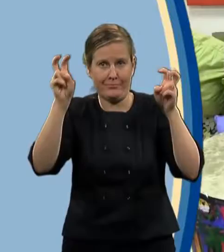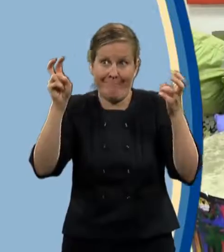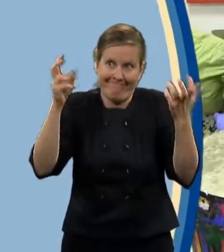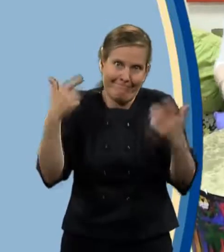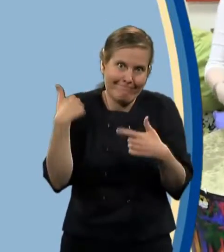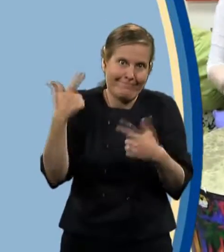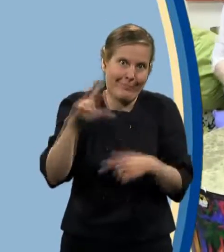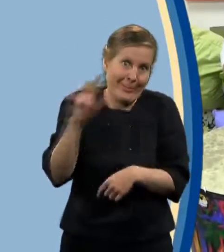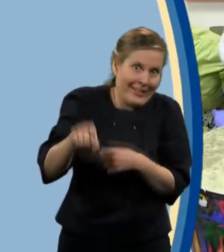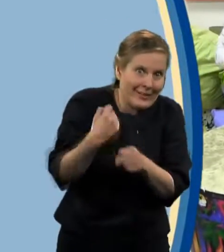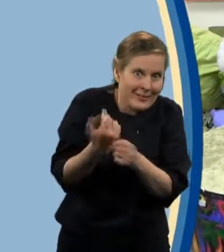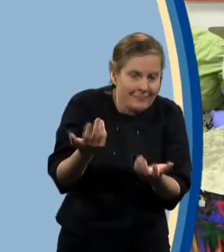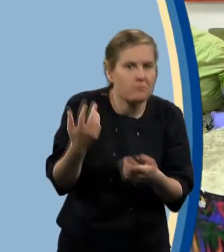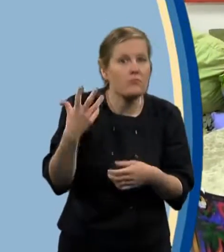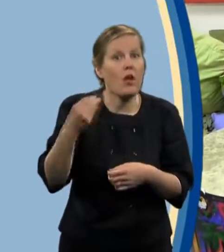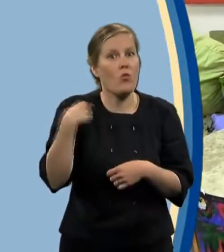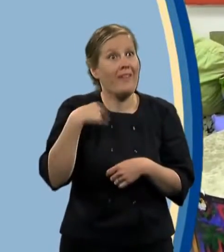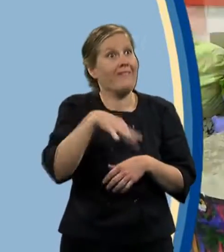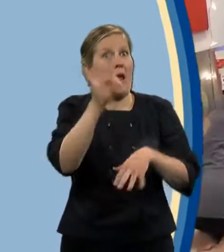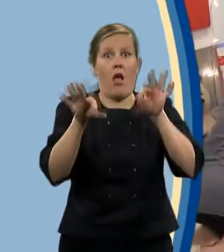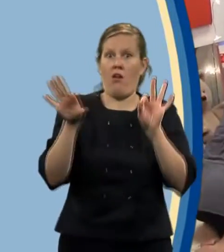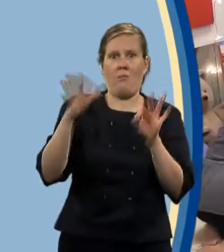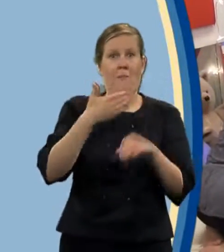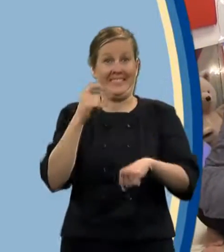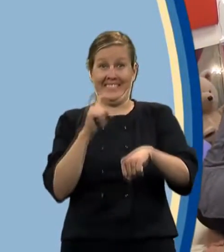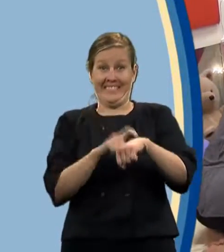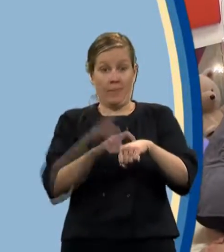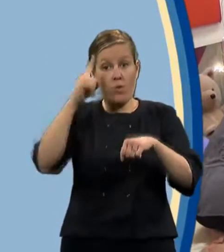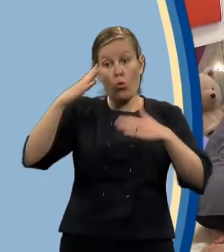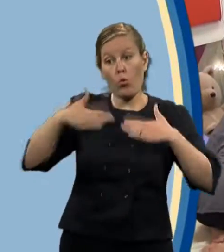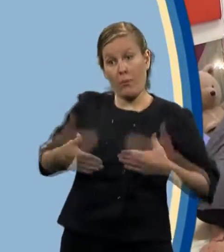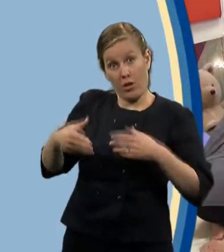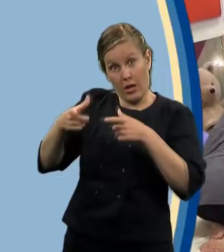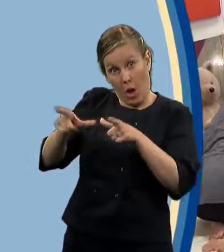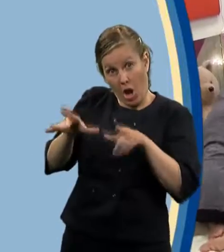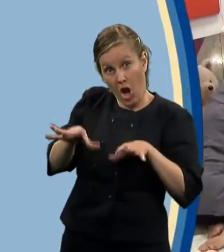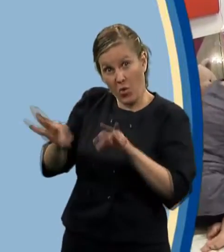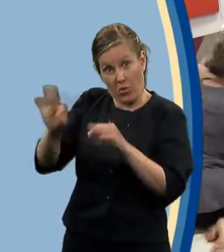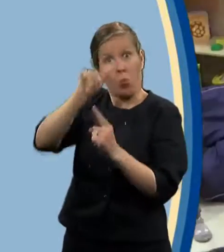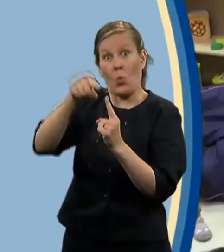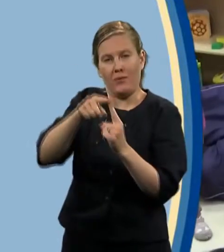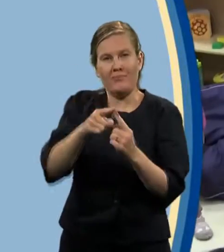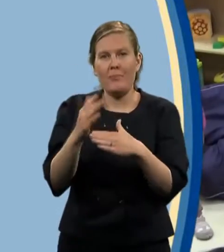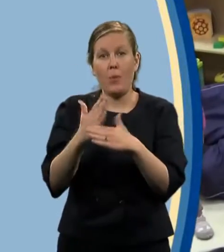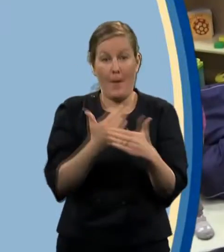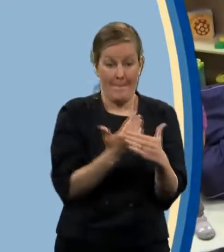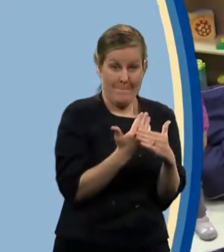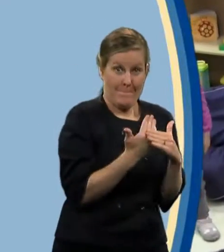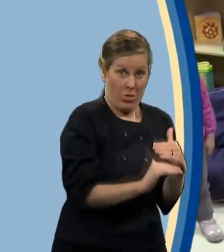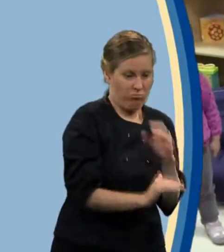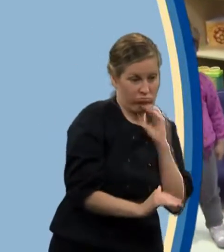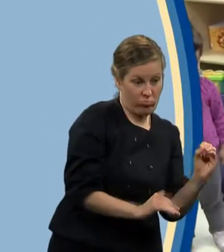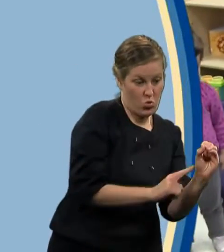And so we have done a variety of studies on this topic, 3 decades of it, and what we found is that